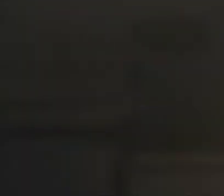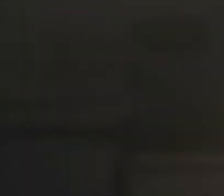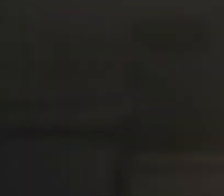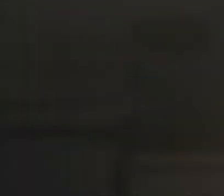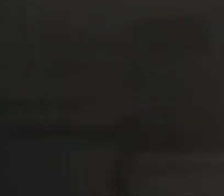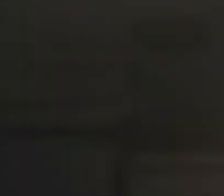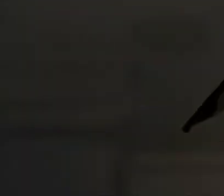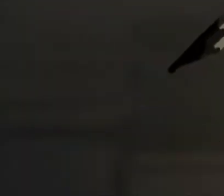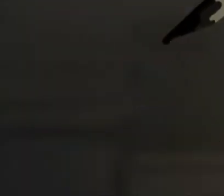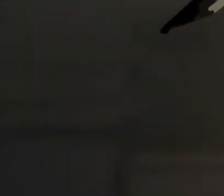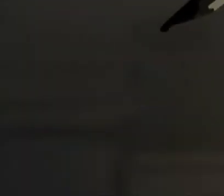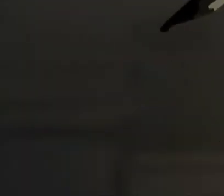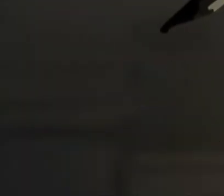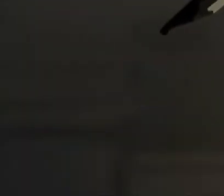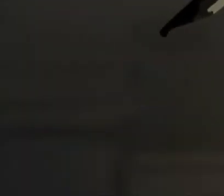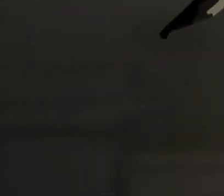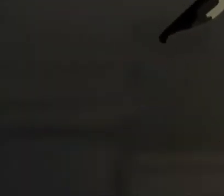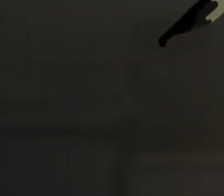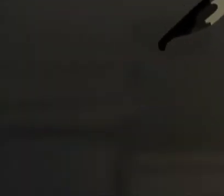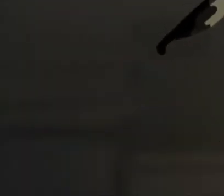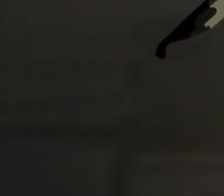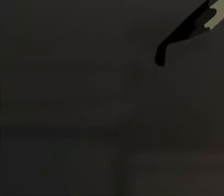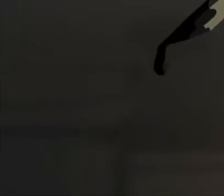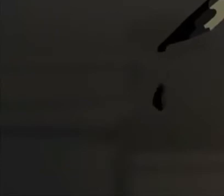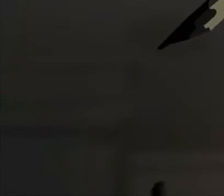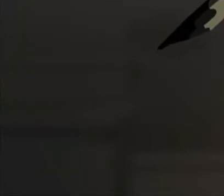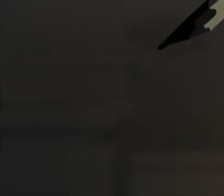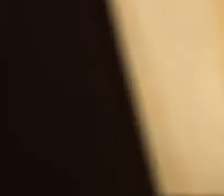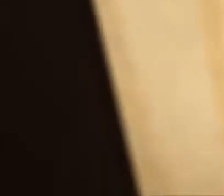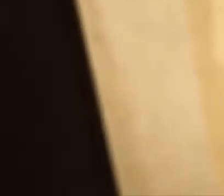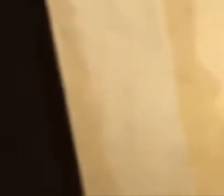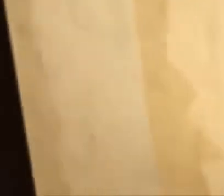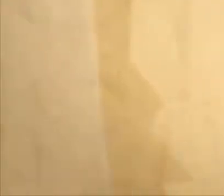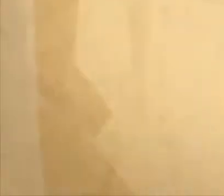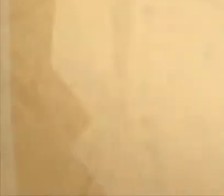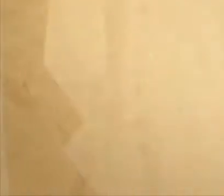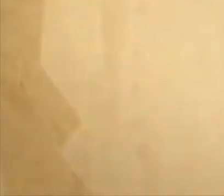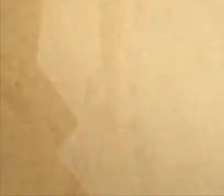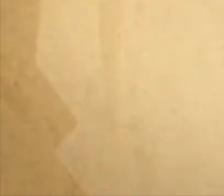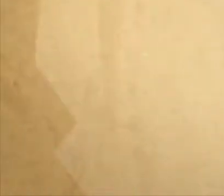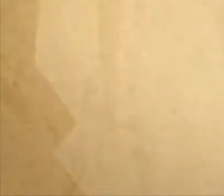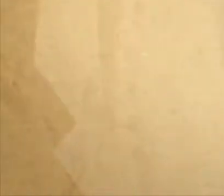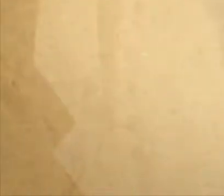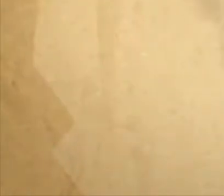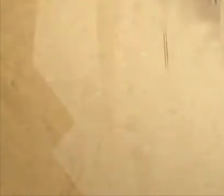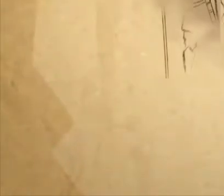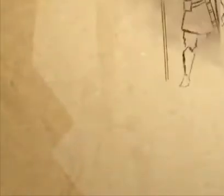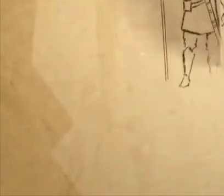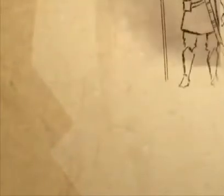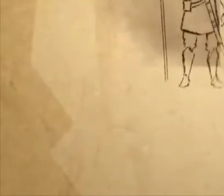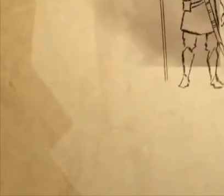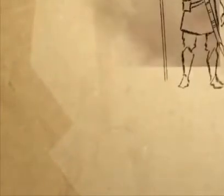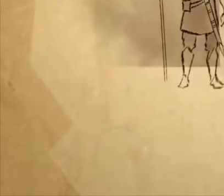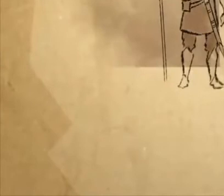Now, throughout this section of Acts, Luke, the writer of the story, has portrayed Paul's trials and imprisonments so that they resemble his